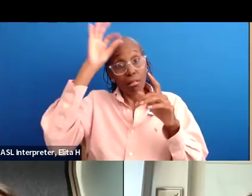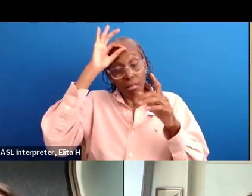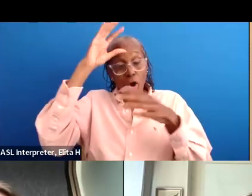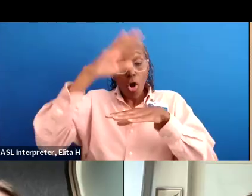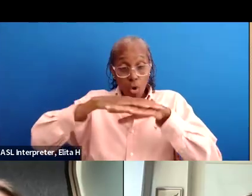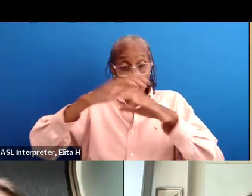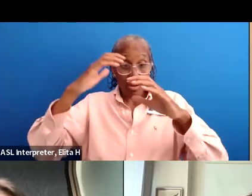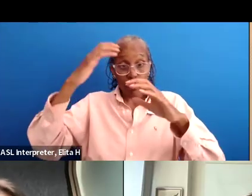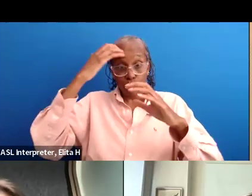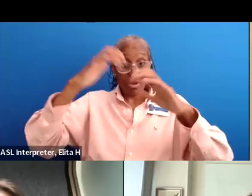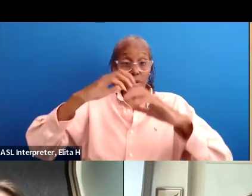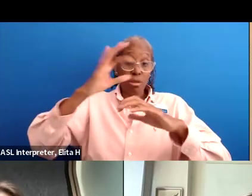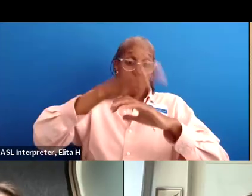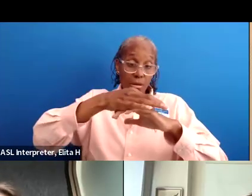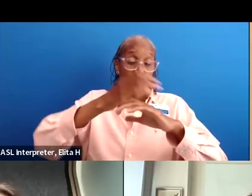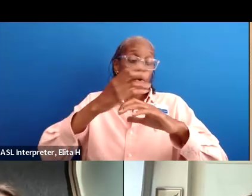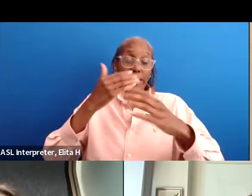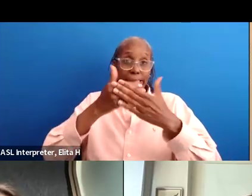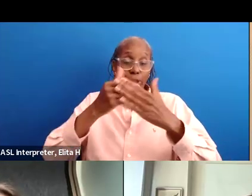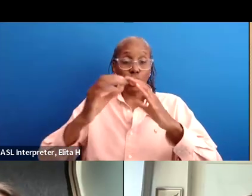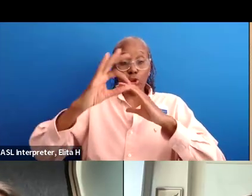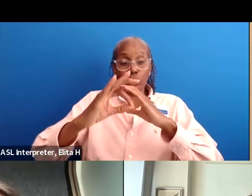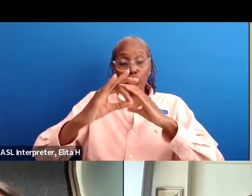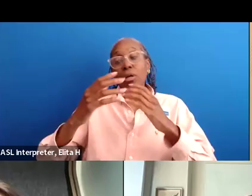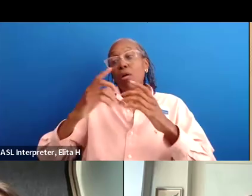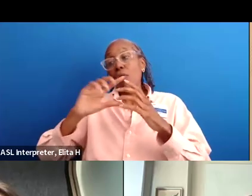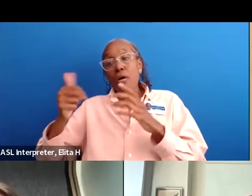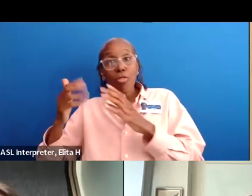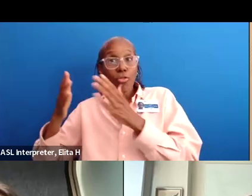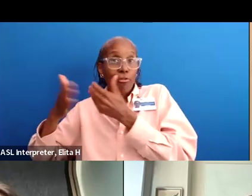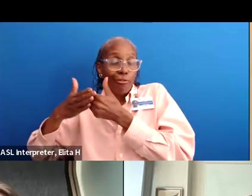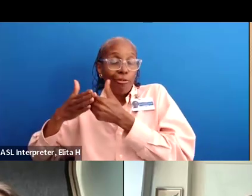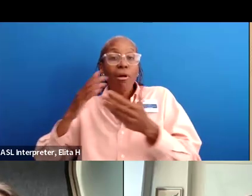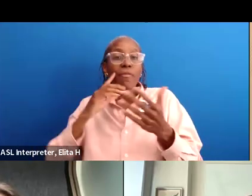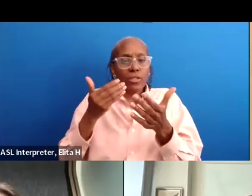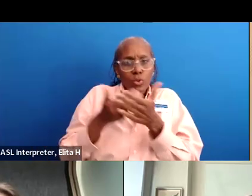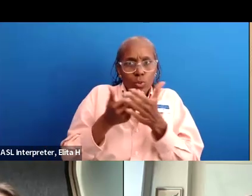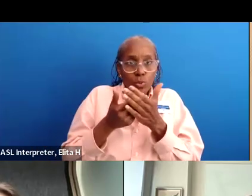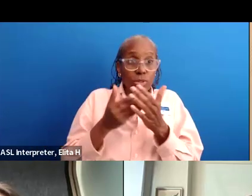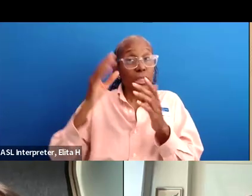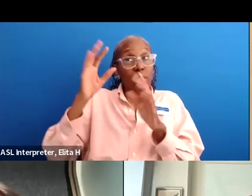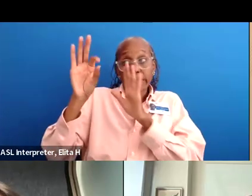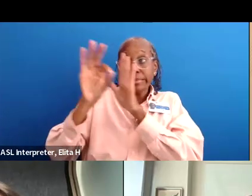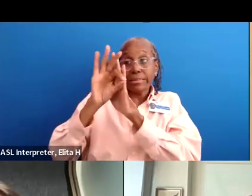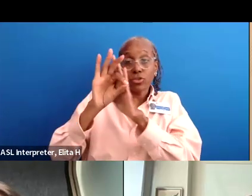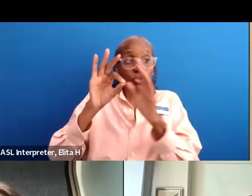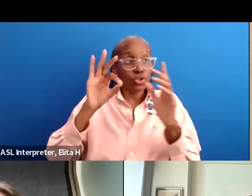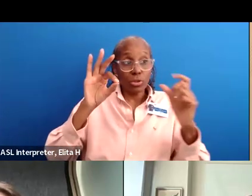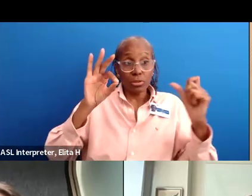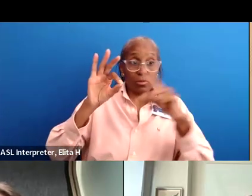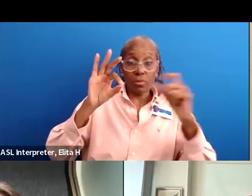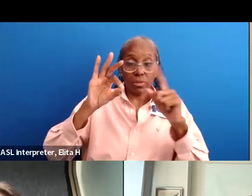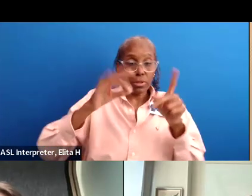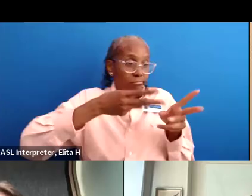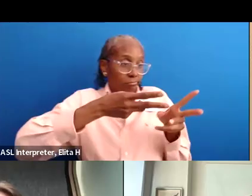or otherwise adjacent to the brain. And this proximity to the brain enables the sensors to pick up high